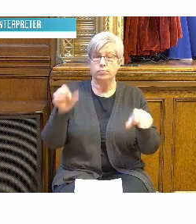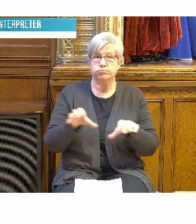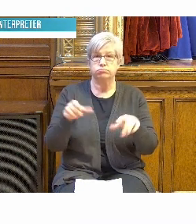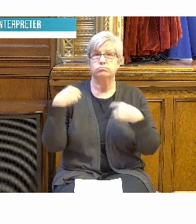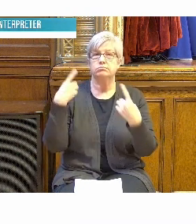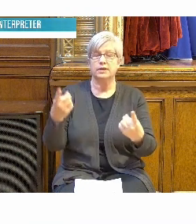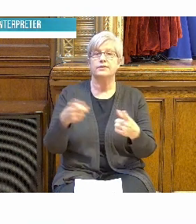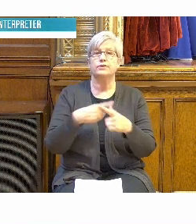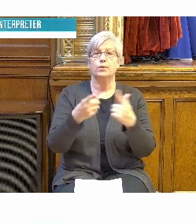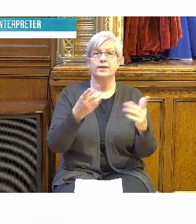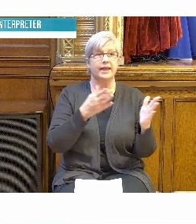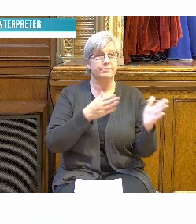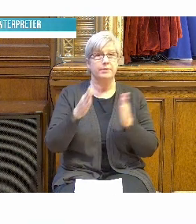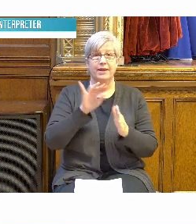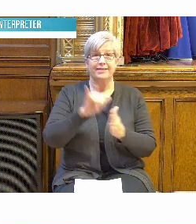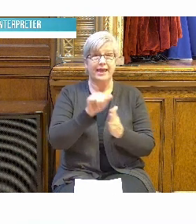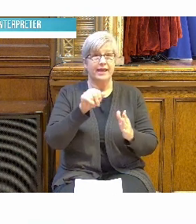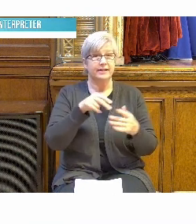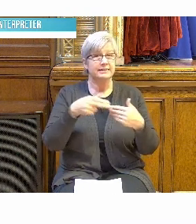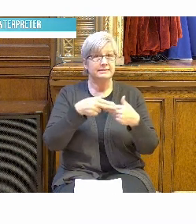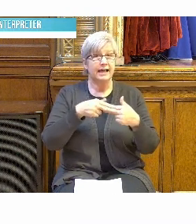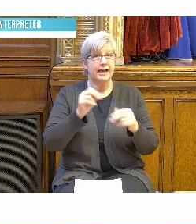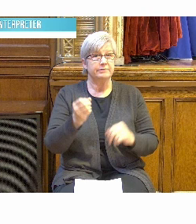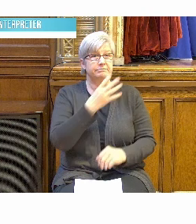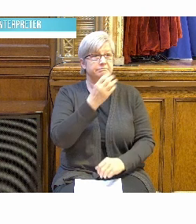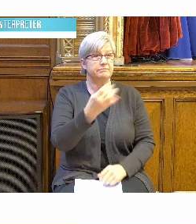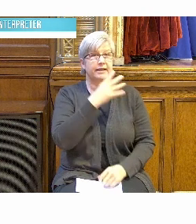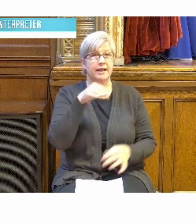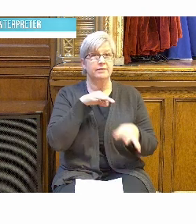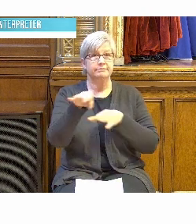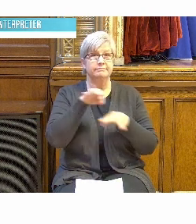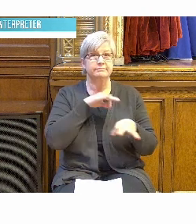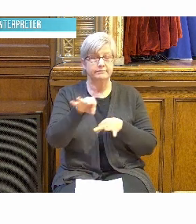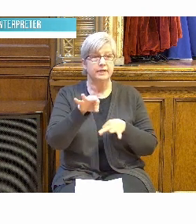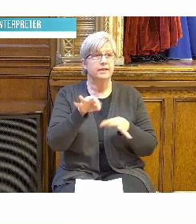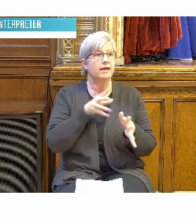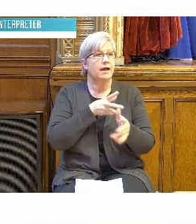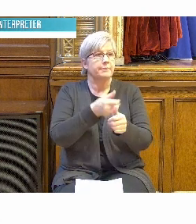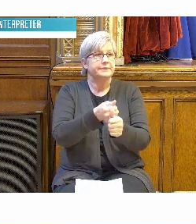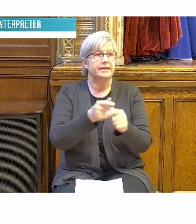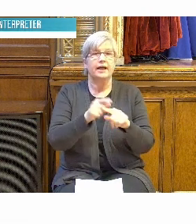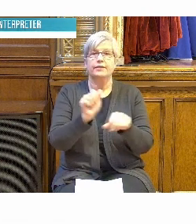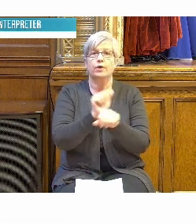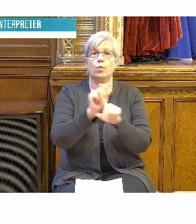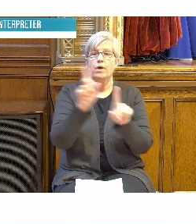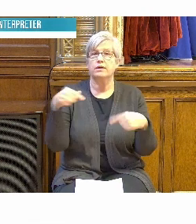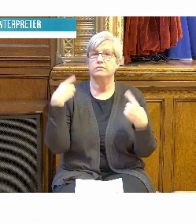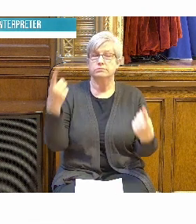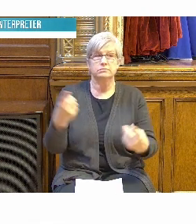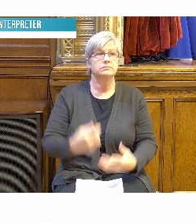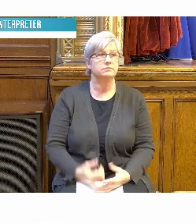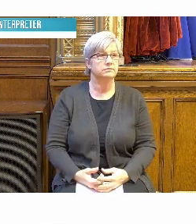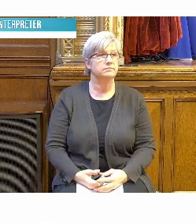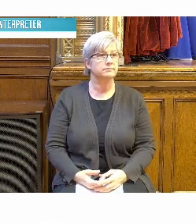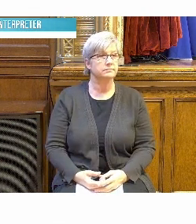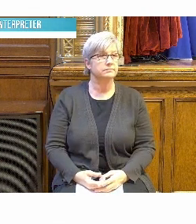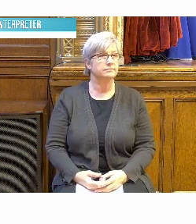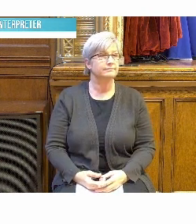can prepare that PowerPoint, and I'll go through the PowerPoint and provide an update on the work of the commission.